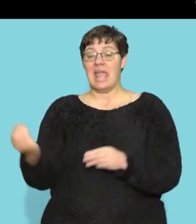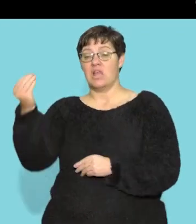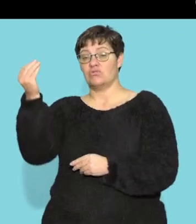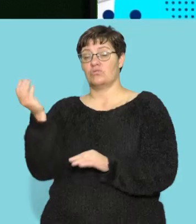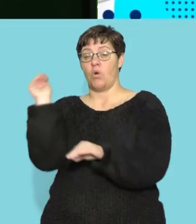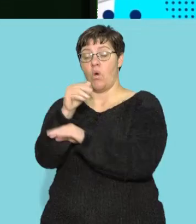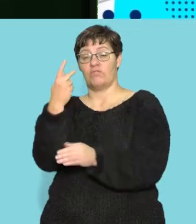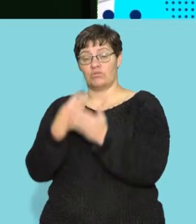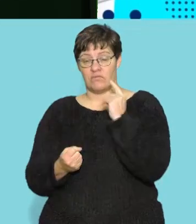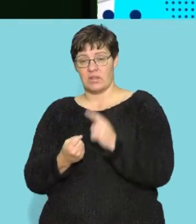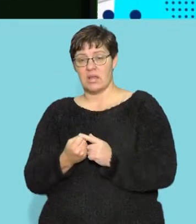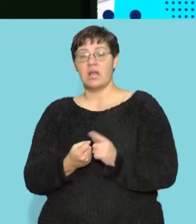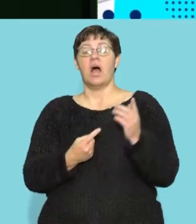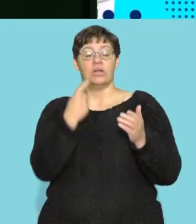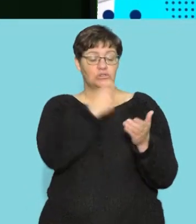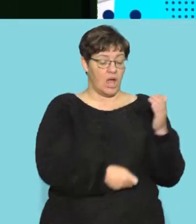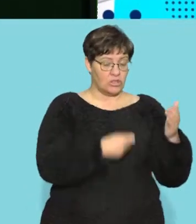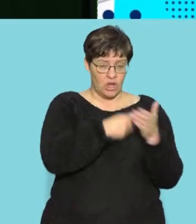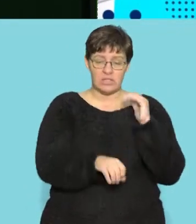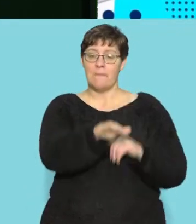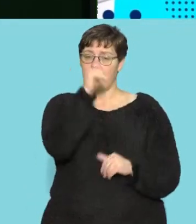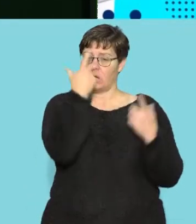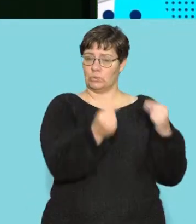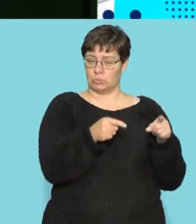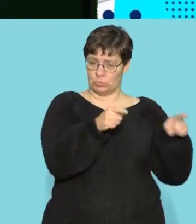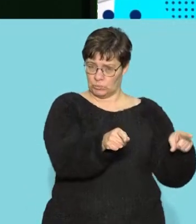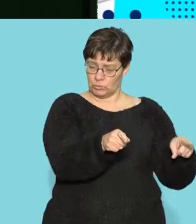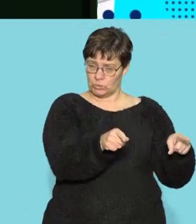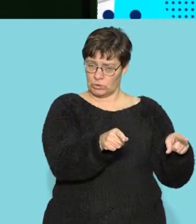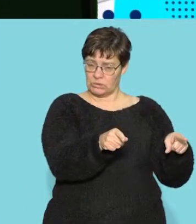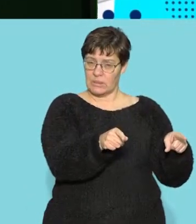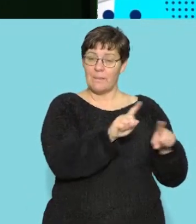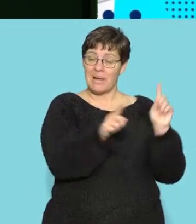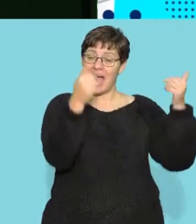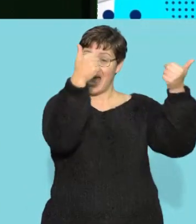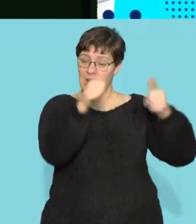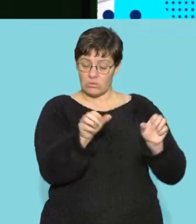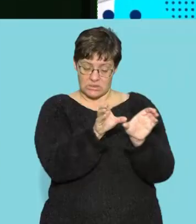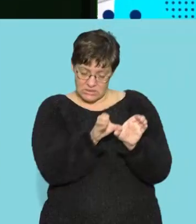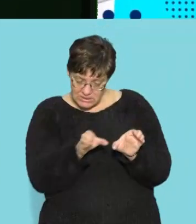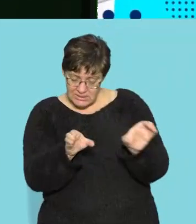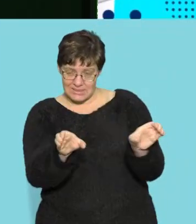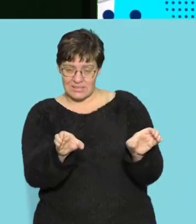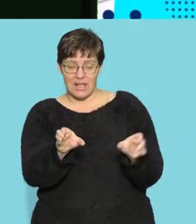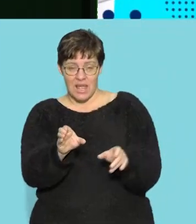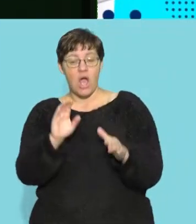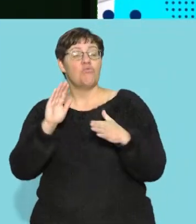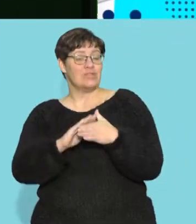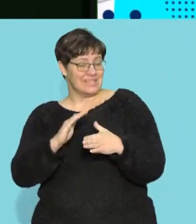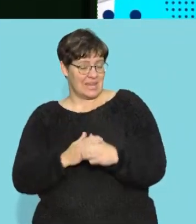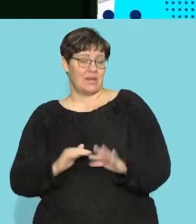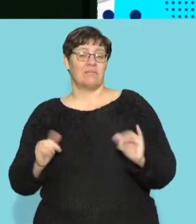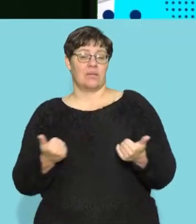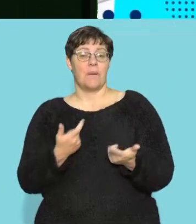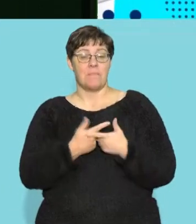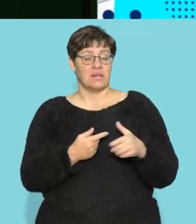on overdraft are both charges levied by the bank. However, in accounting, and for good reasons,